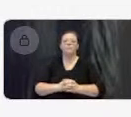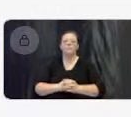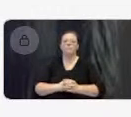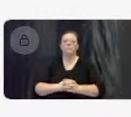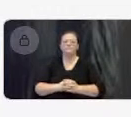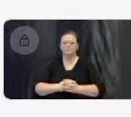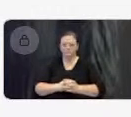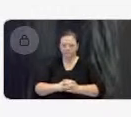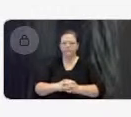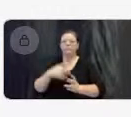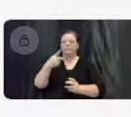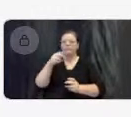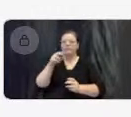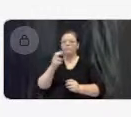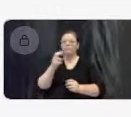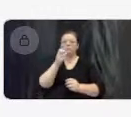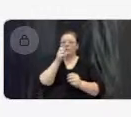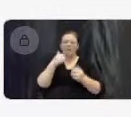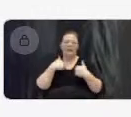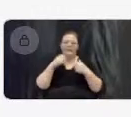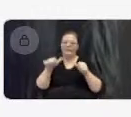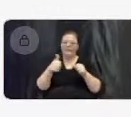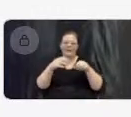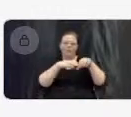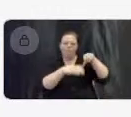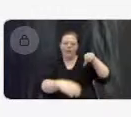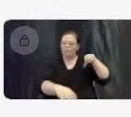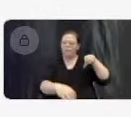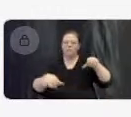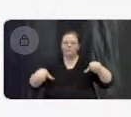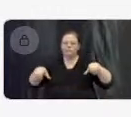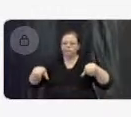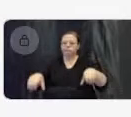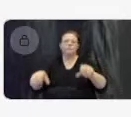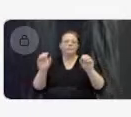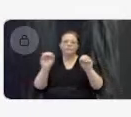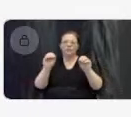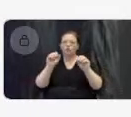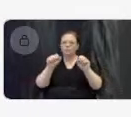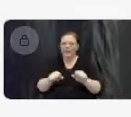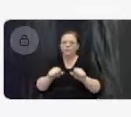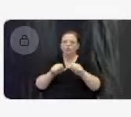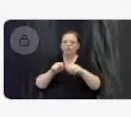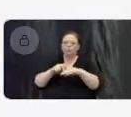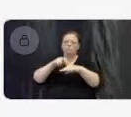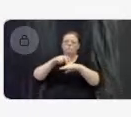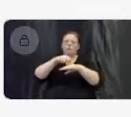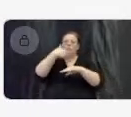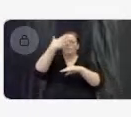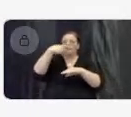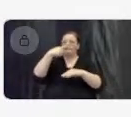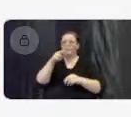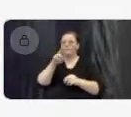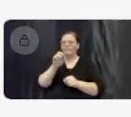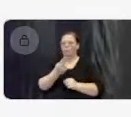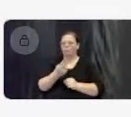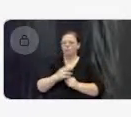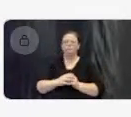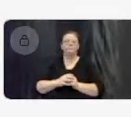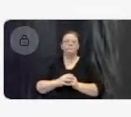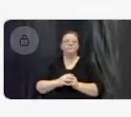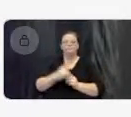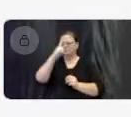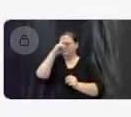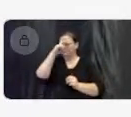The porch has no railings. There are no handrails and railings to get onto the front porch. I think